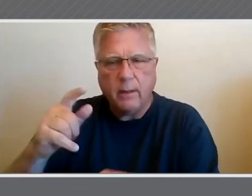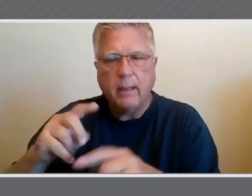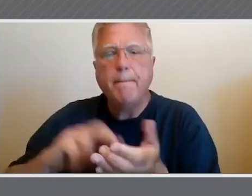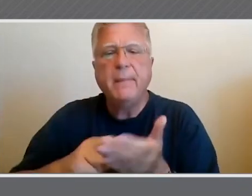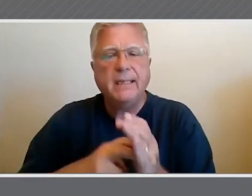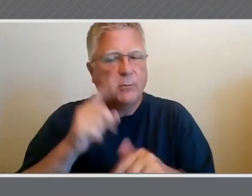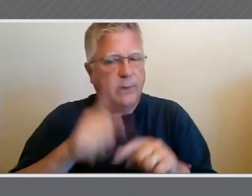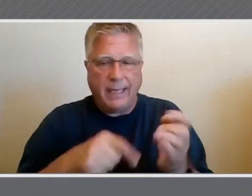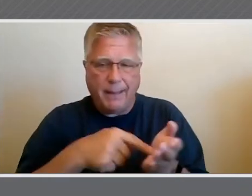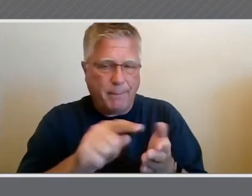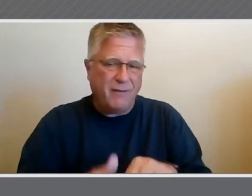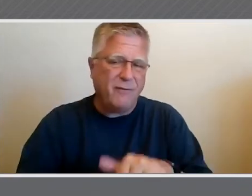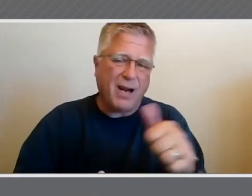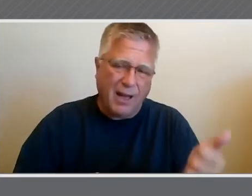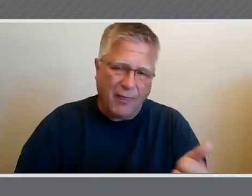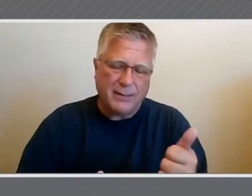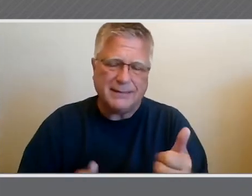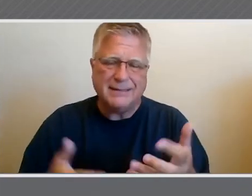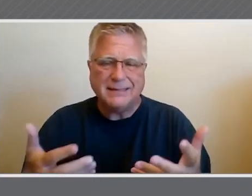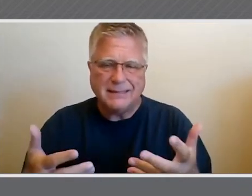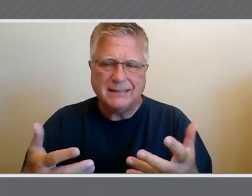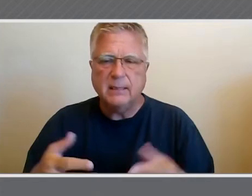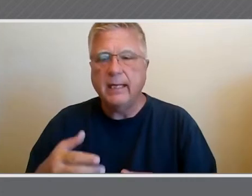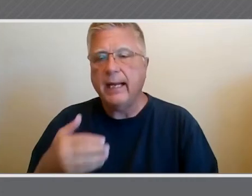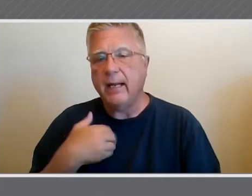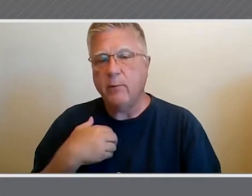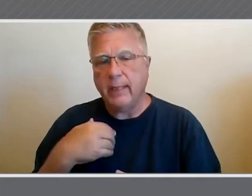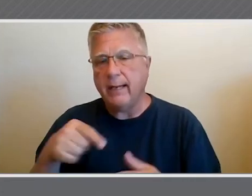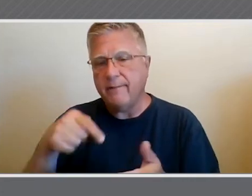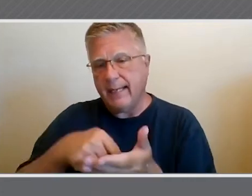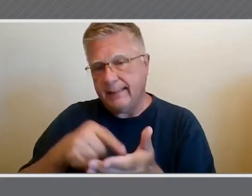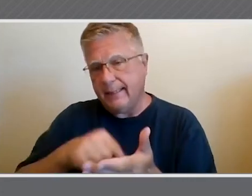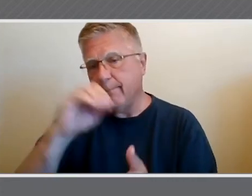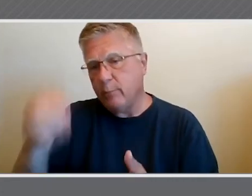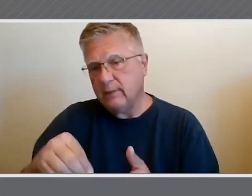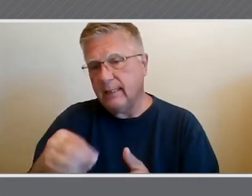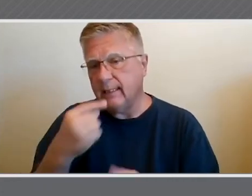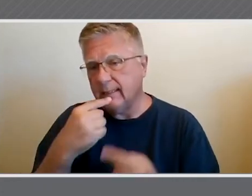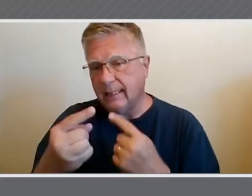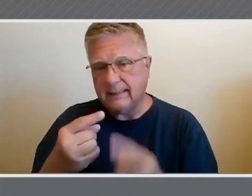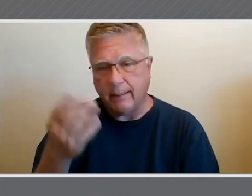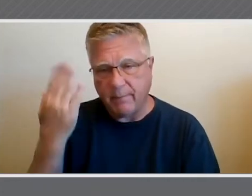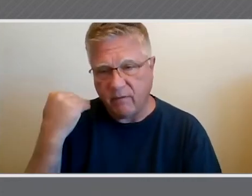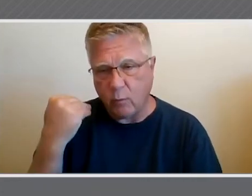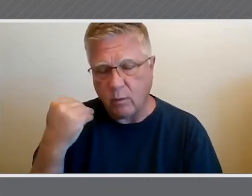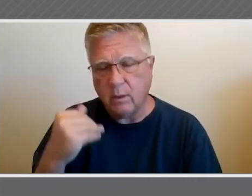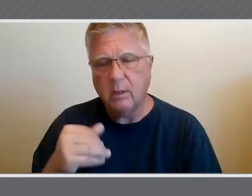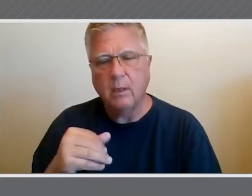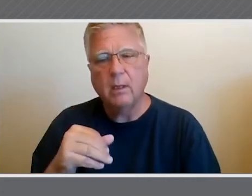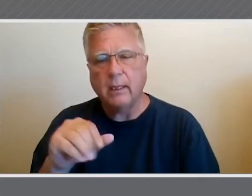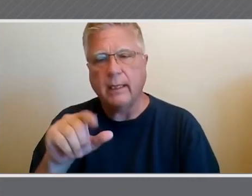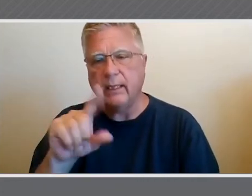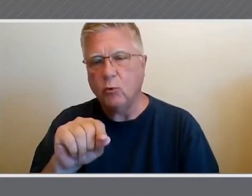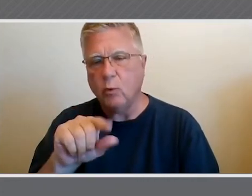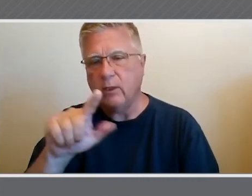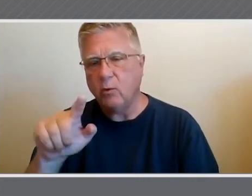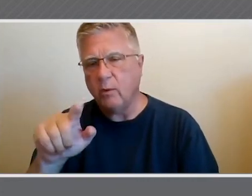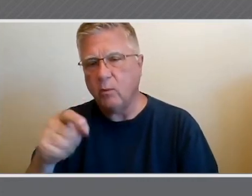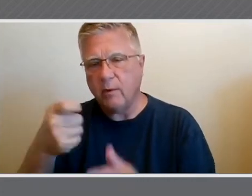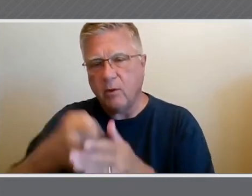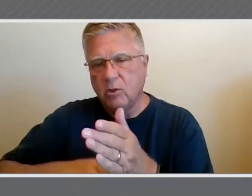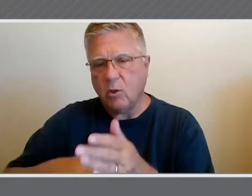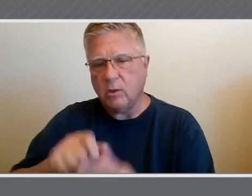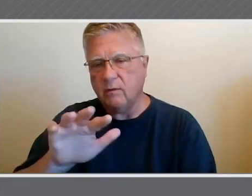else. And we also have that debt percentage that I mentioned earlier. So in 2021, those costs are $57